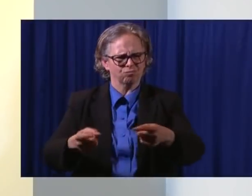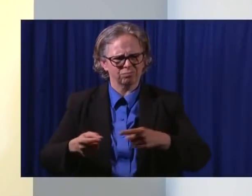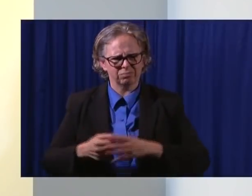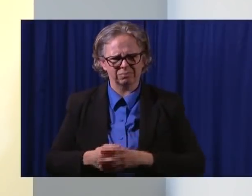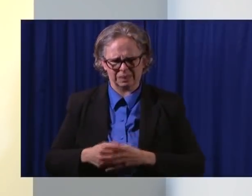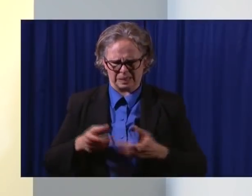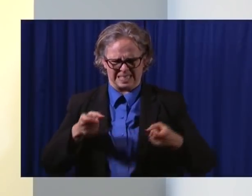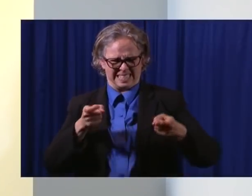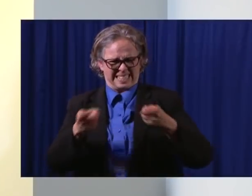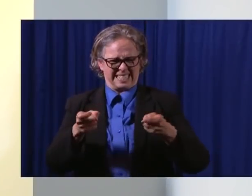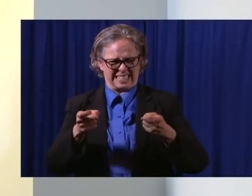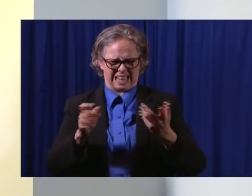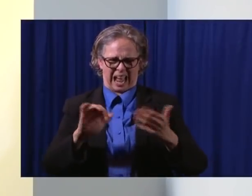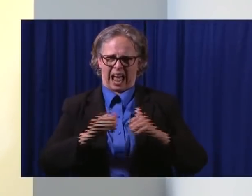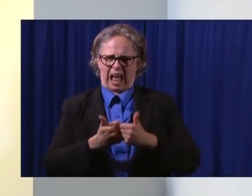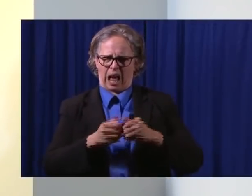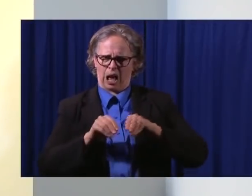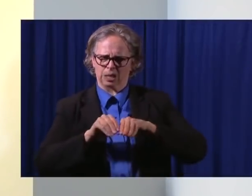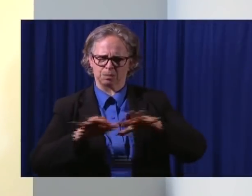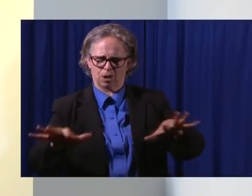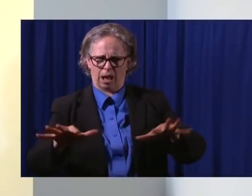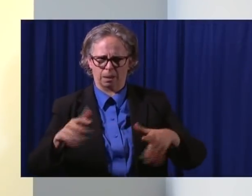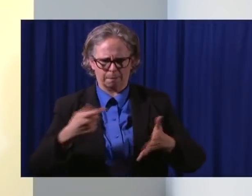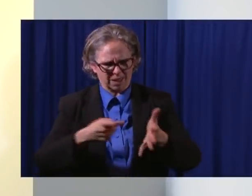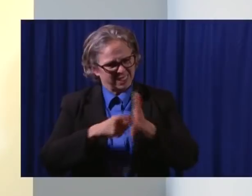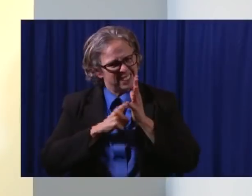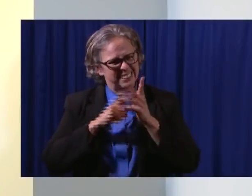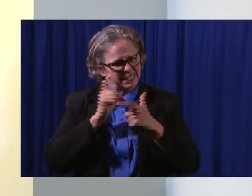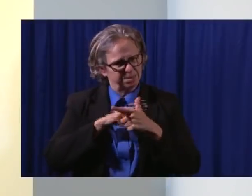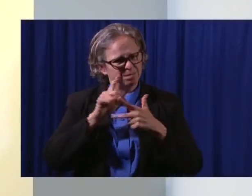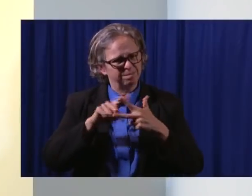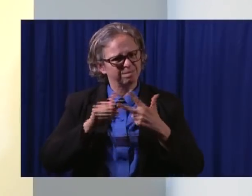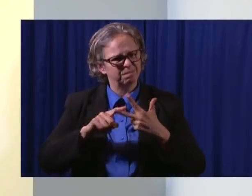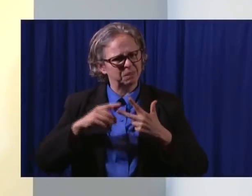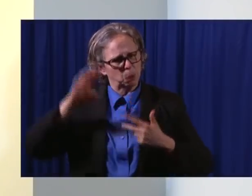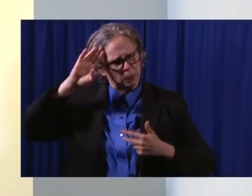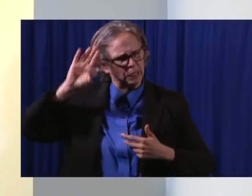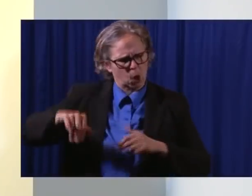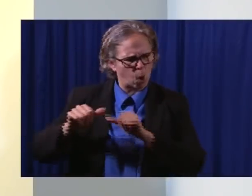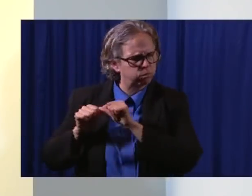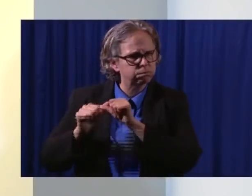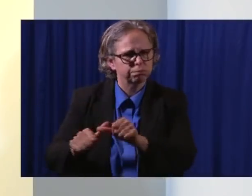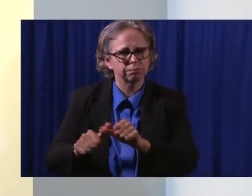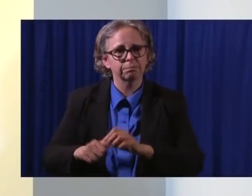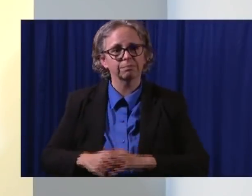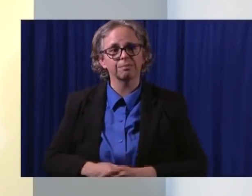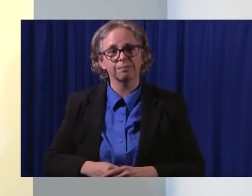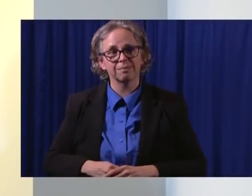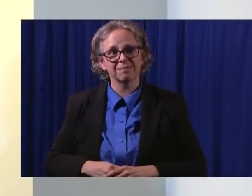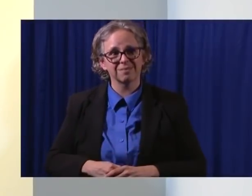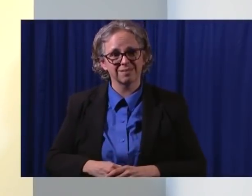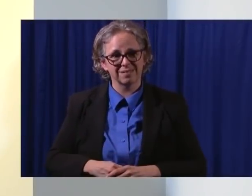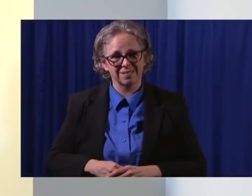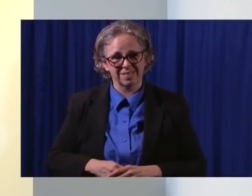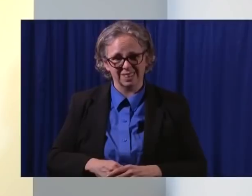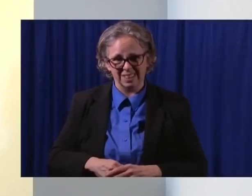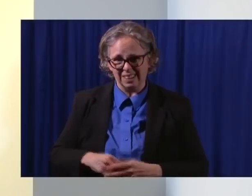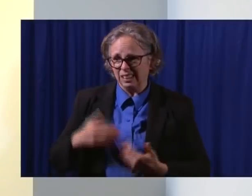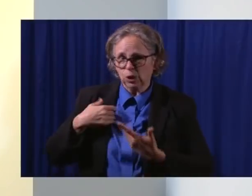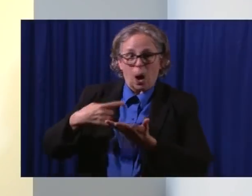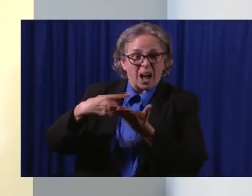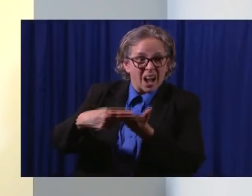these things. As I've talked to a lot of folks, one of the challenges with coronavirus is that